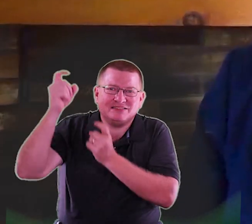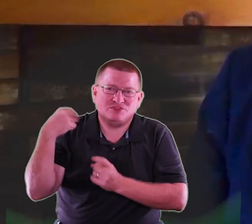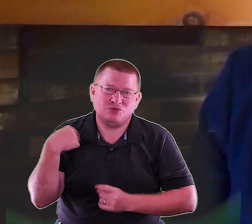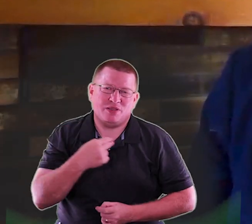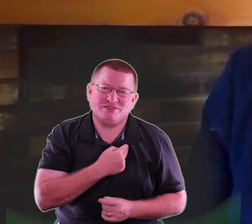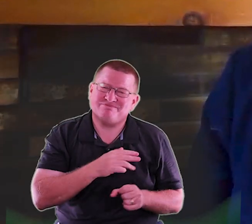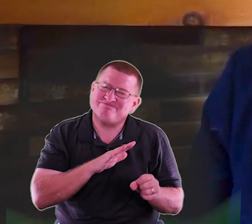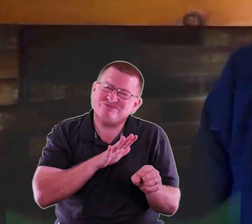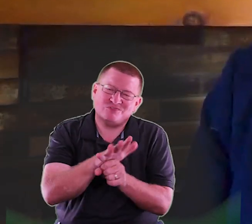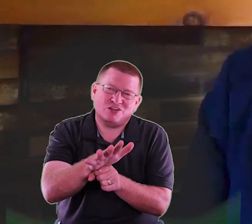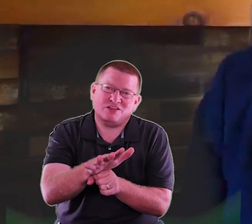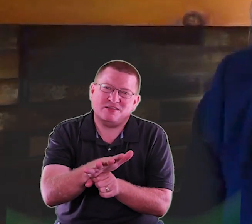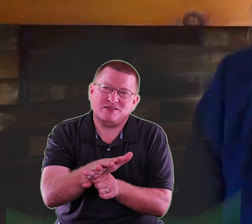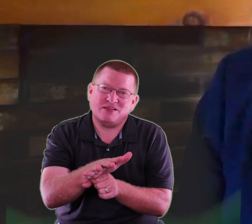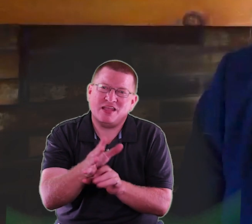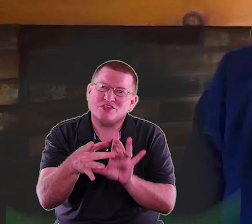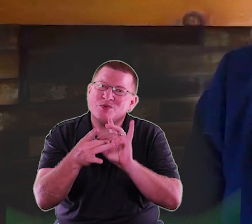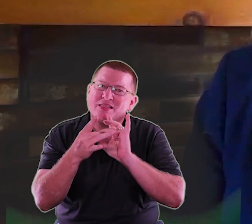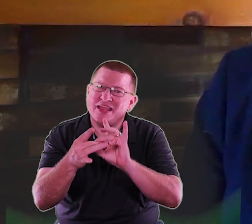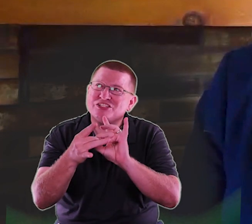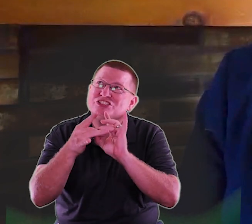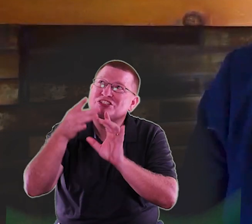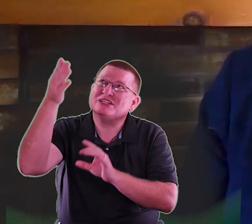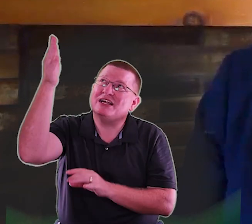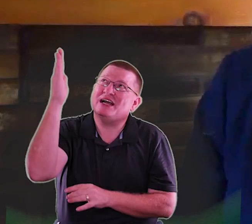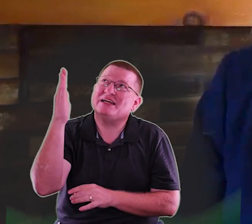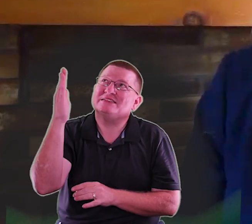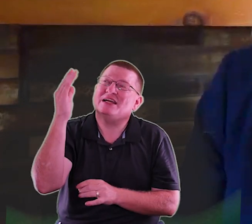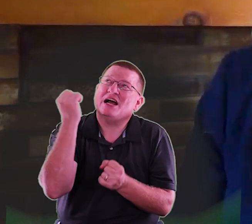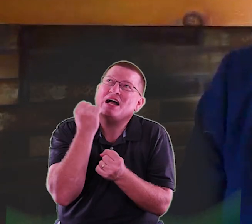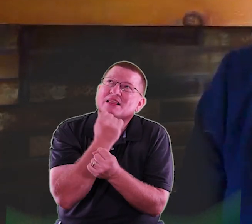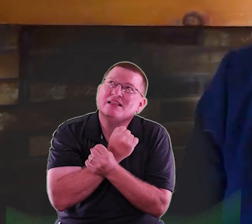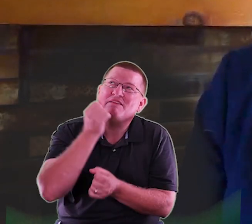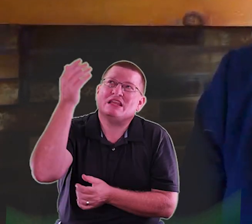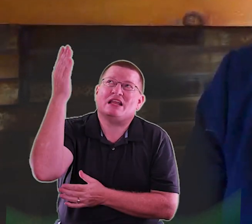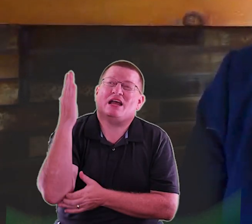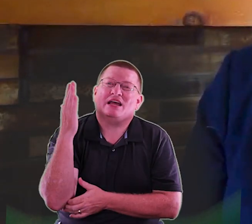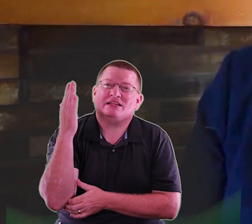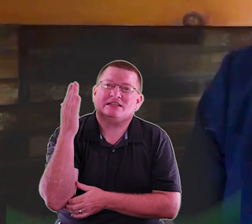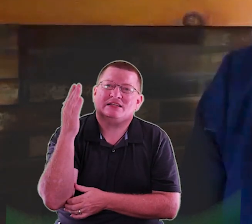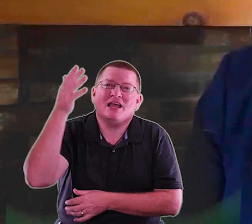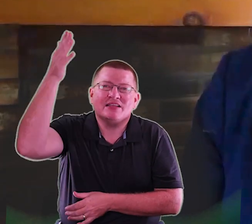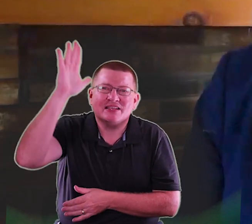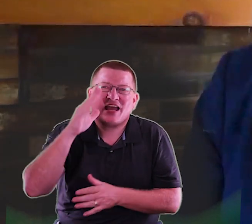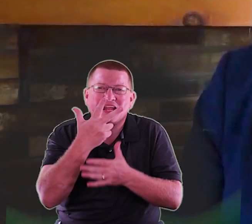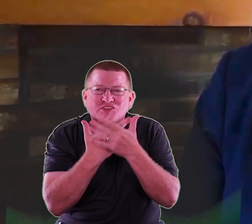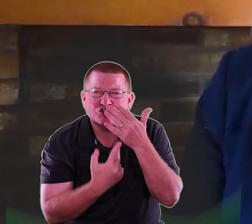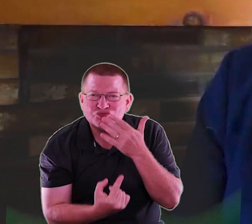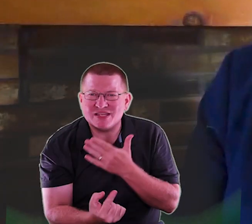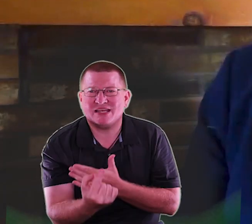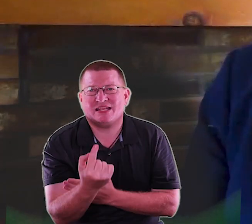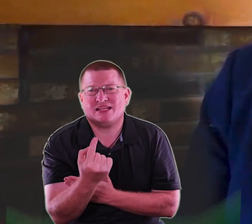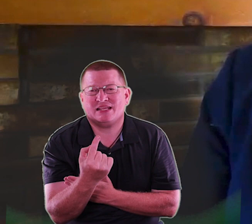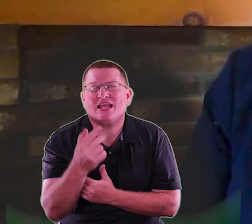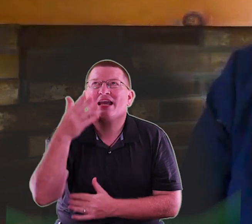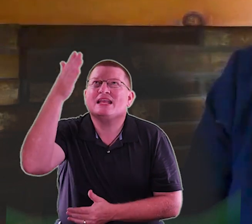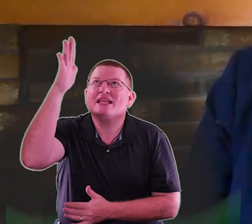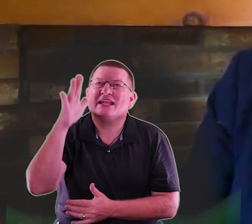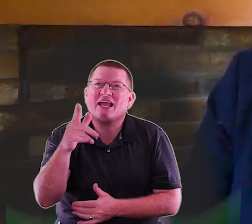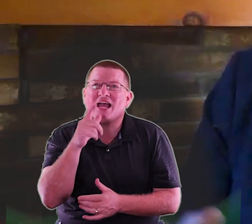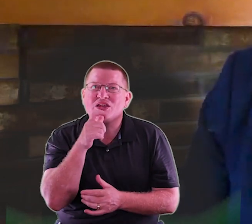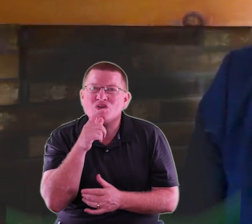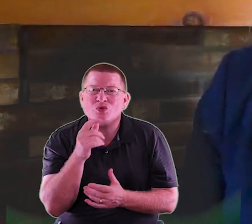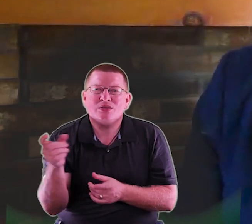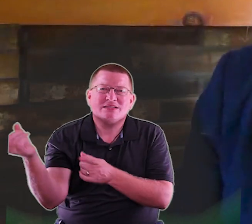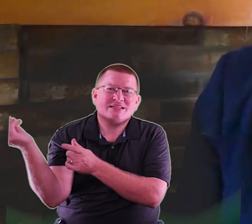us as a relational God, a loving God, as a God of the Trinity, as a God who has brought